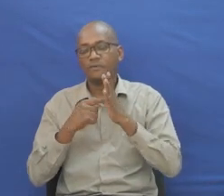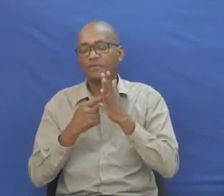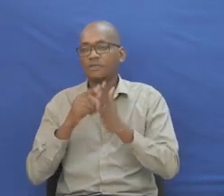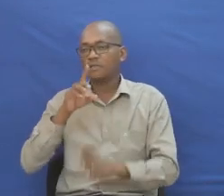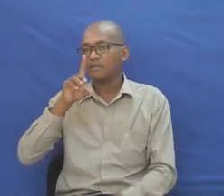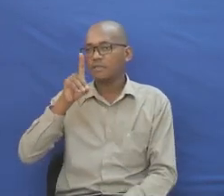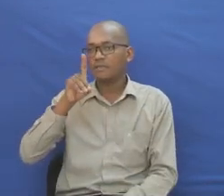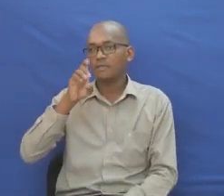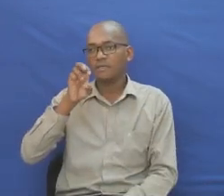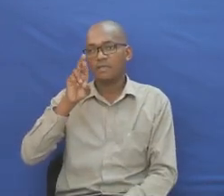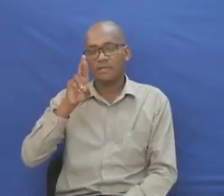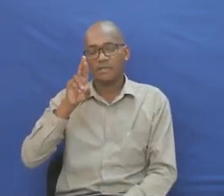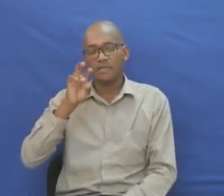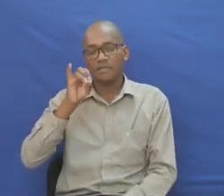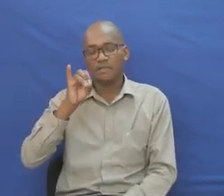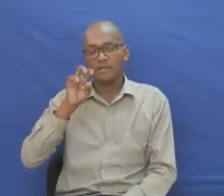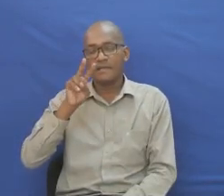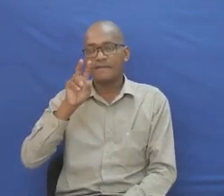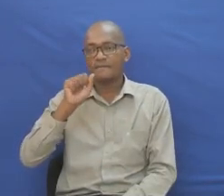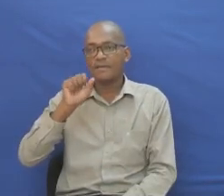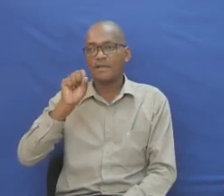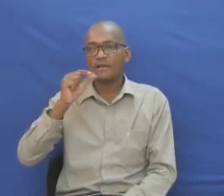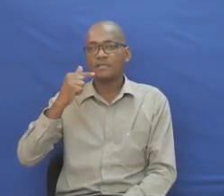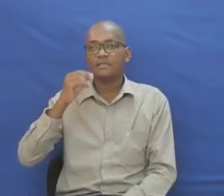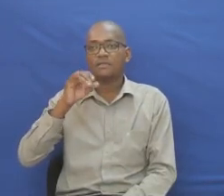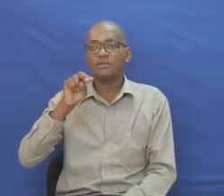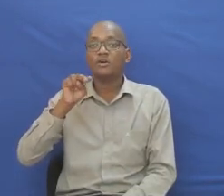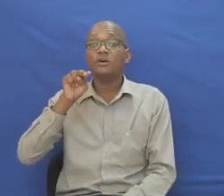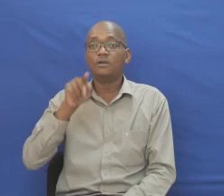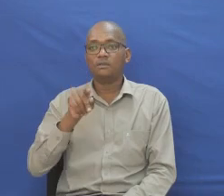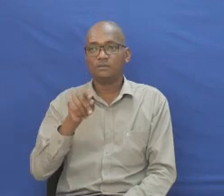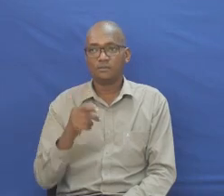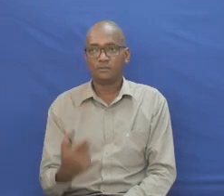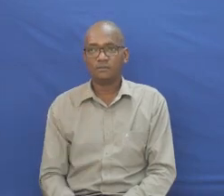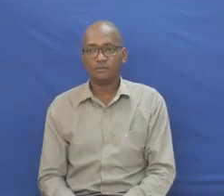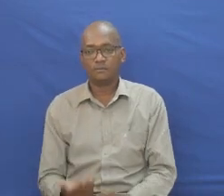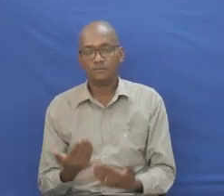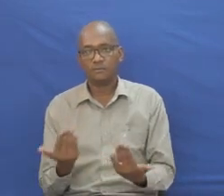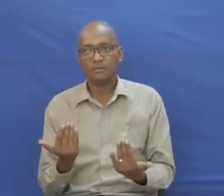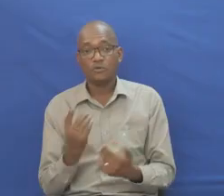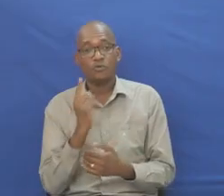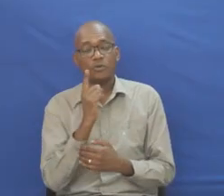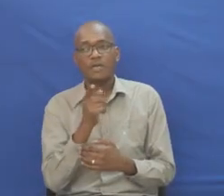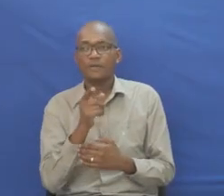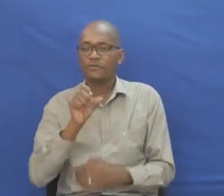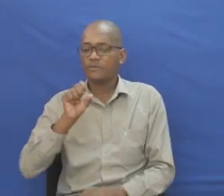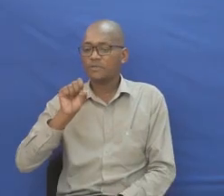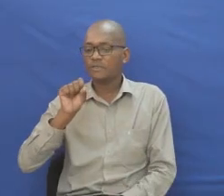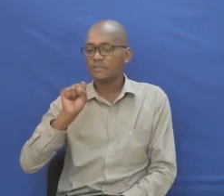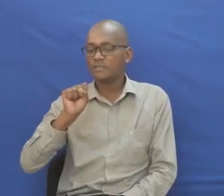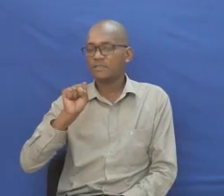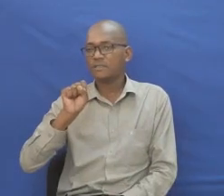derivation of our formula. Consider any scalene triangle. Let's say we have our scalene triangle as the